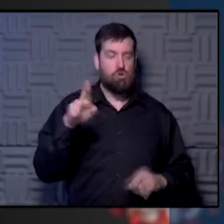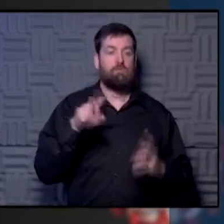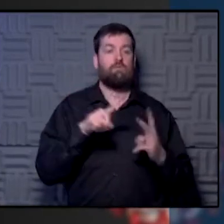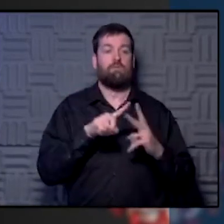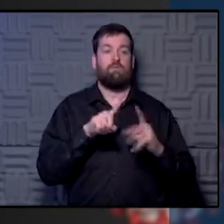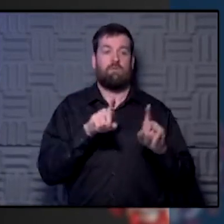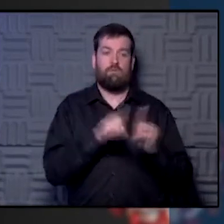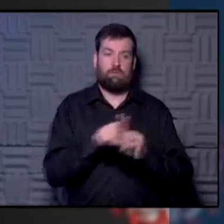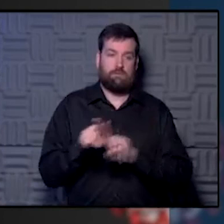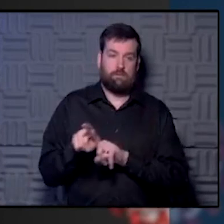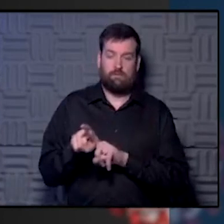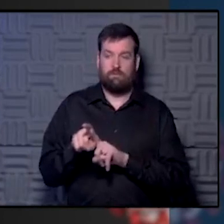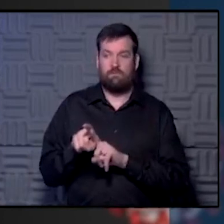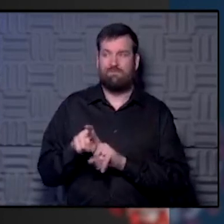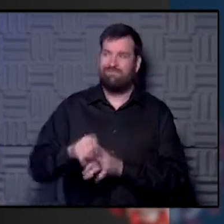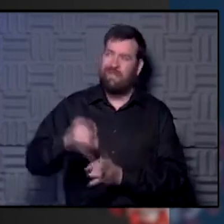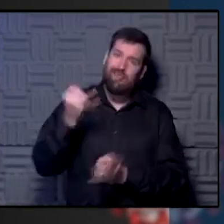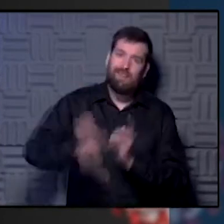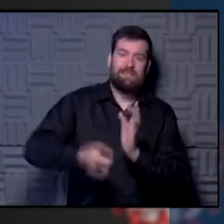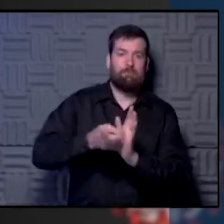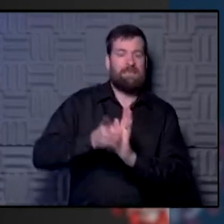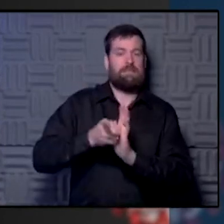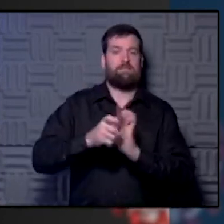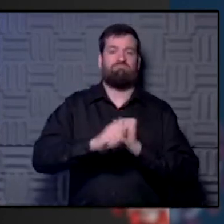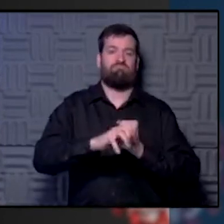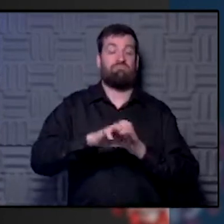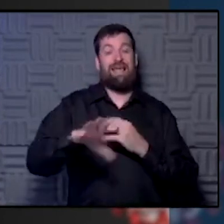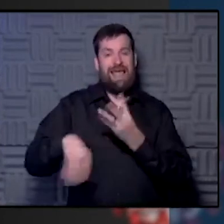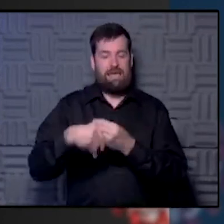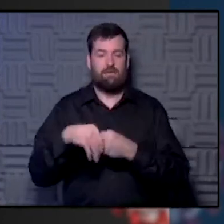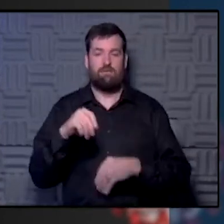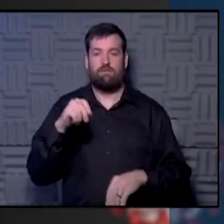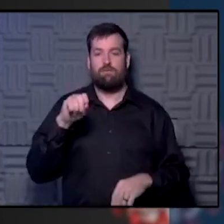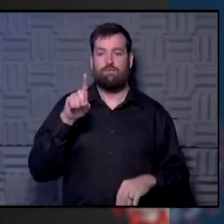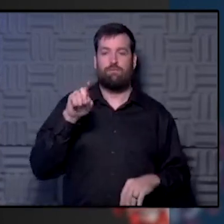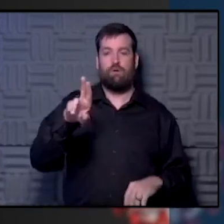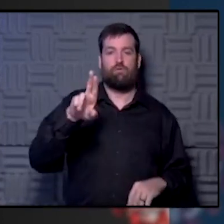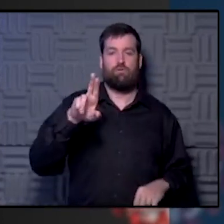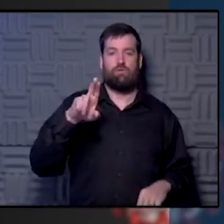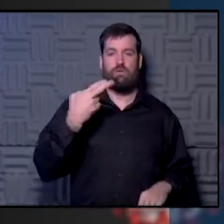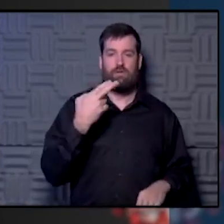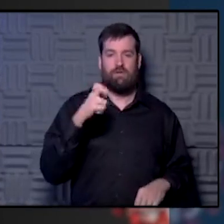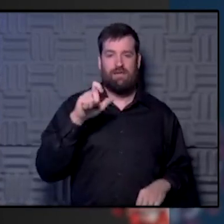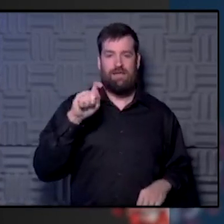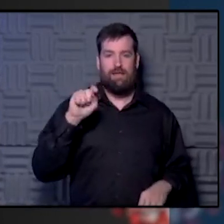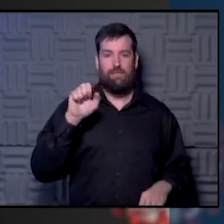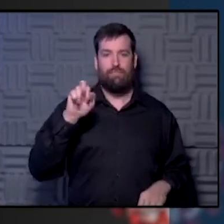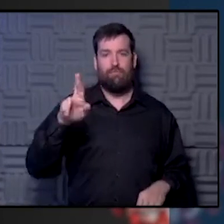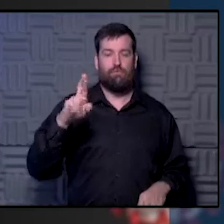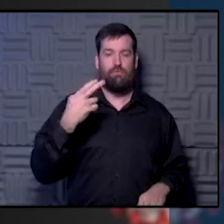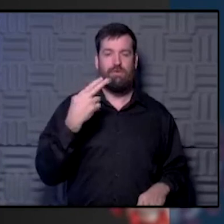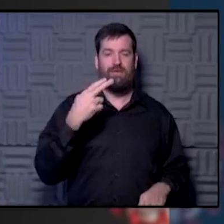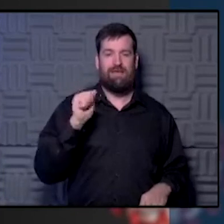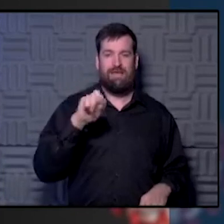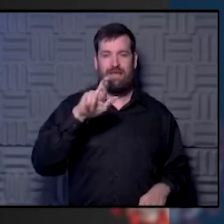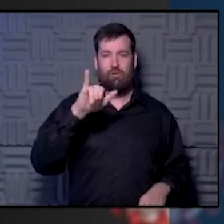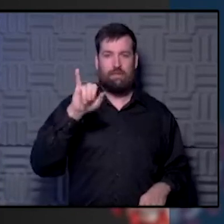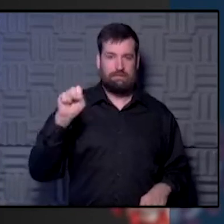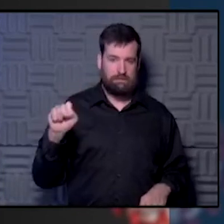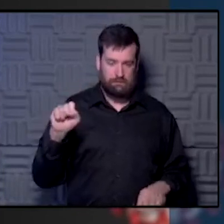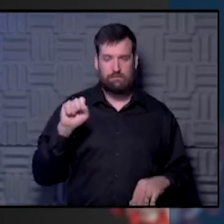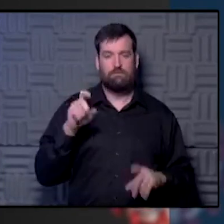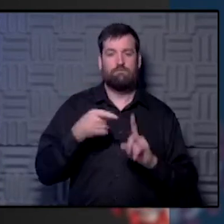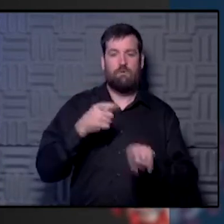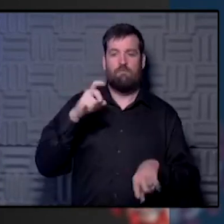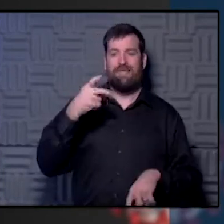have a last-minute ad, too. We're going to add Dr. Heather Harris from Hayes Med. She's going to